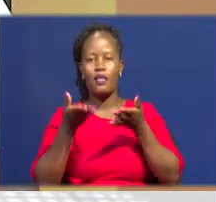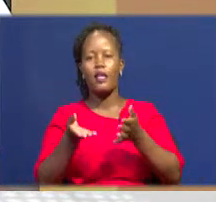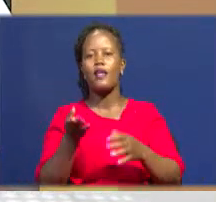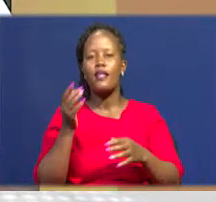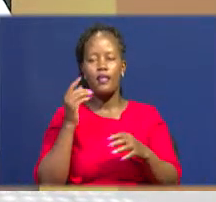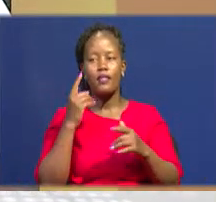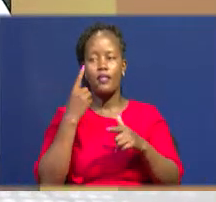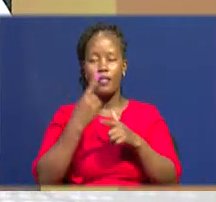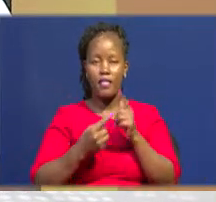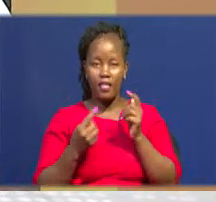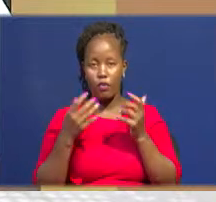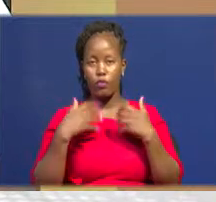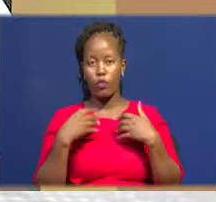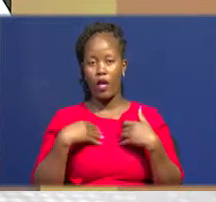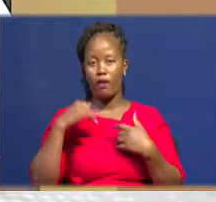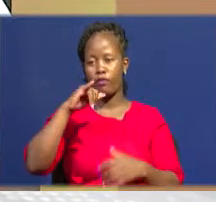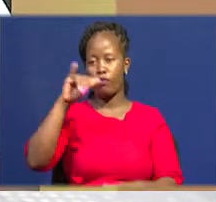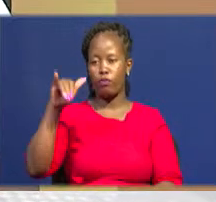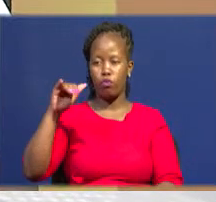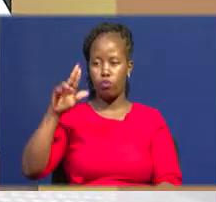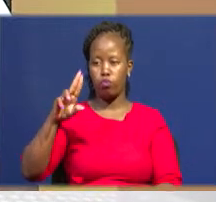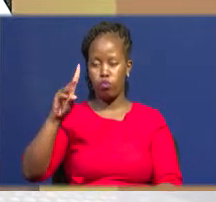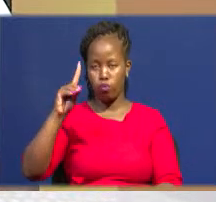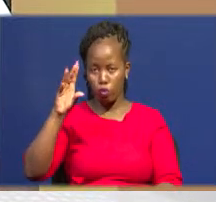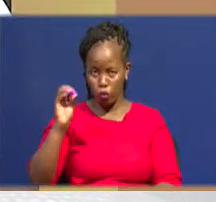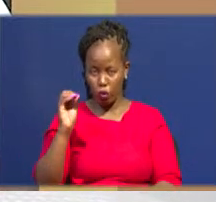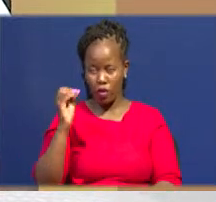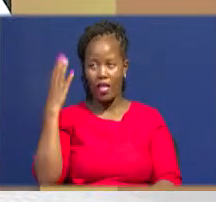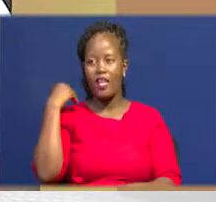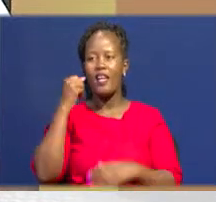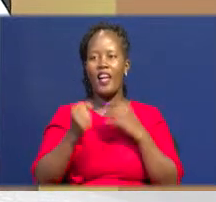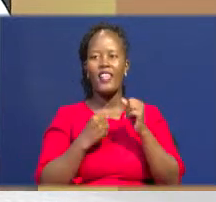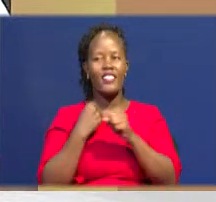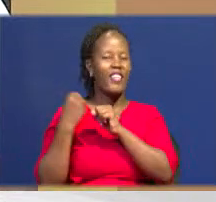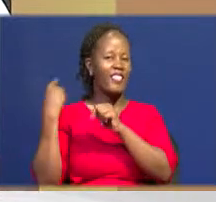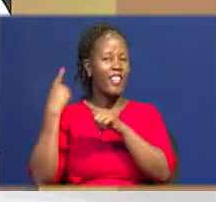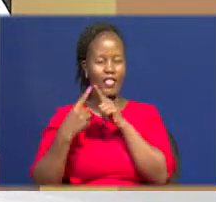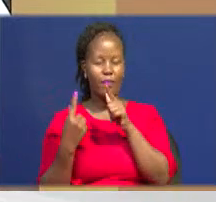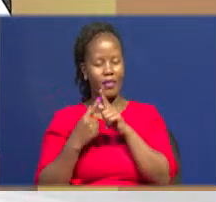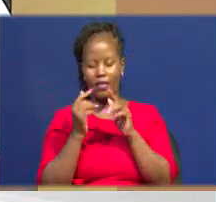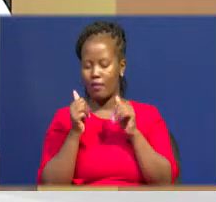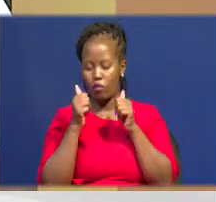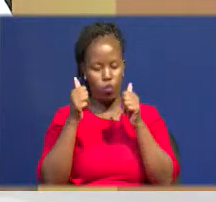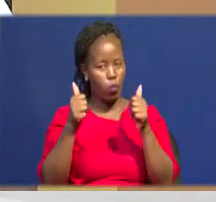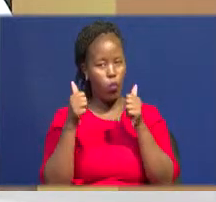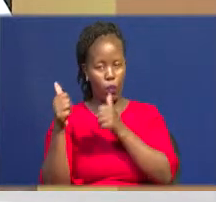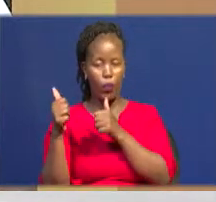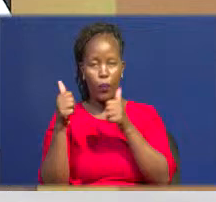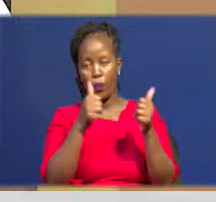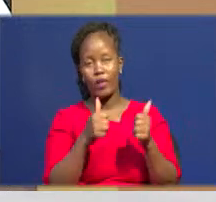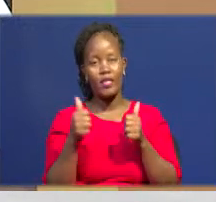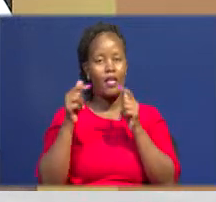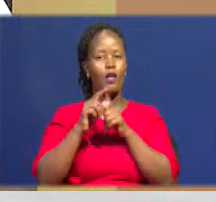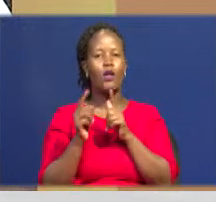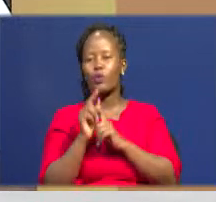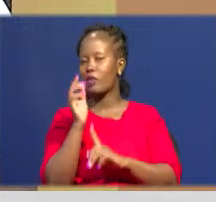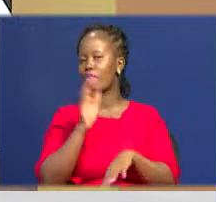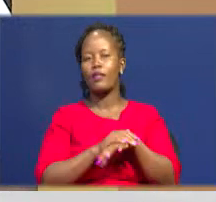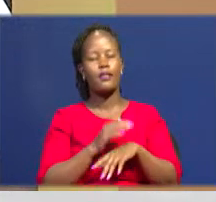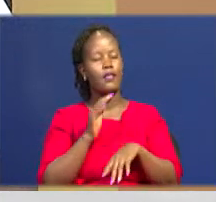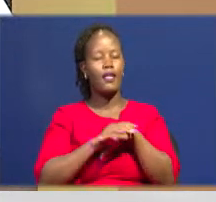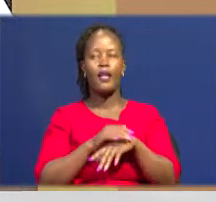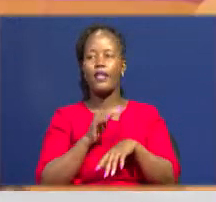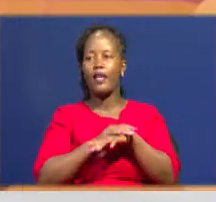So last year it was exciting even for the crowd. We were even able to put a boxing ring in the middle of the beach. So it was quite